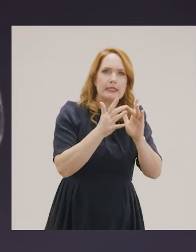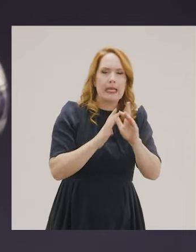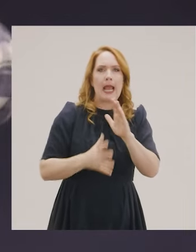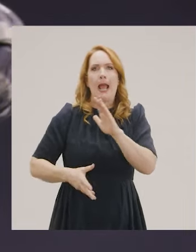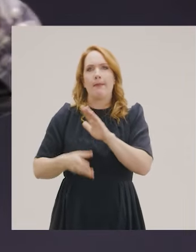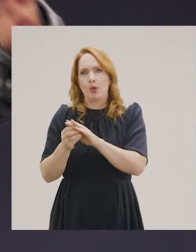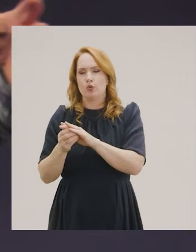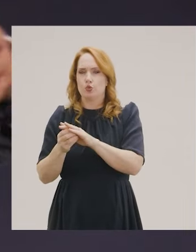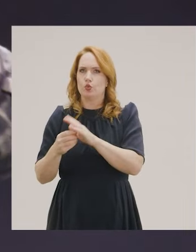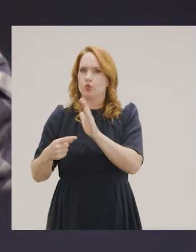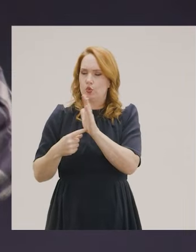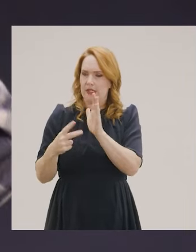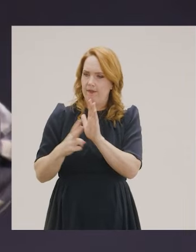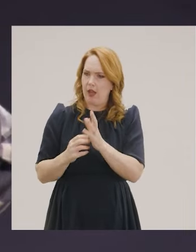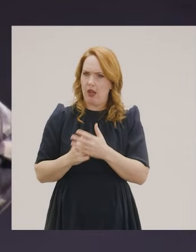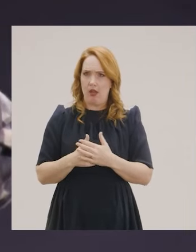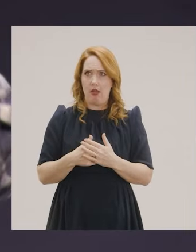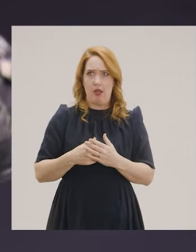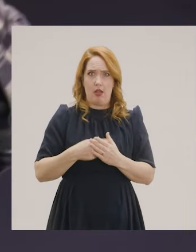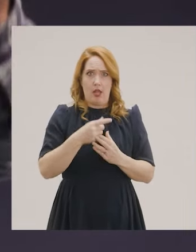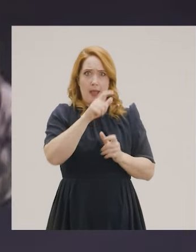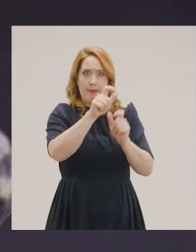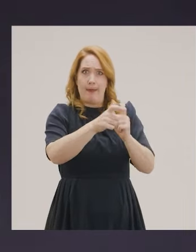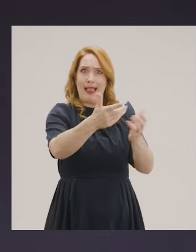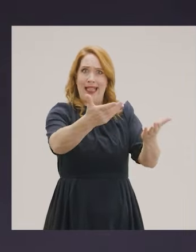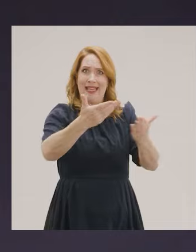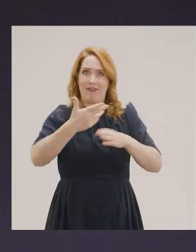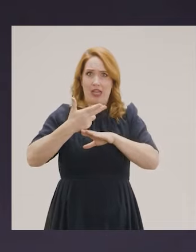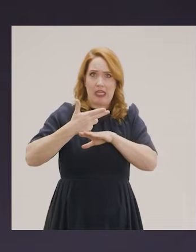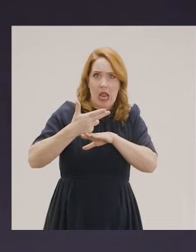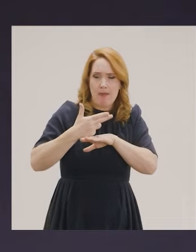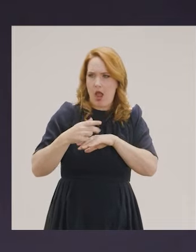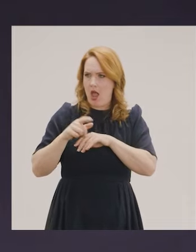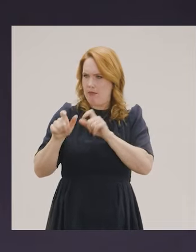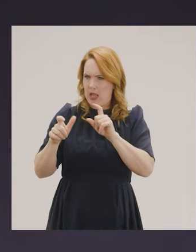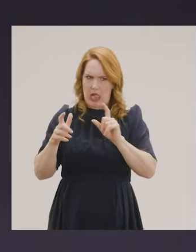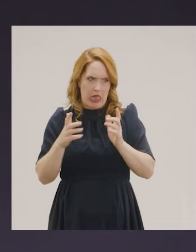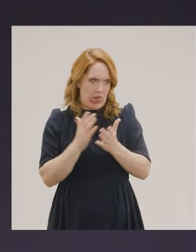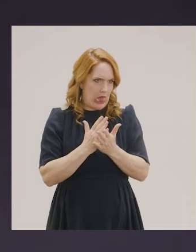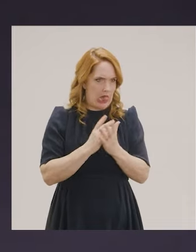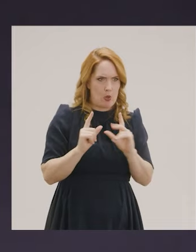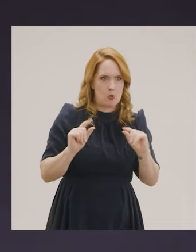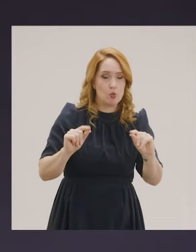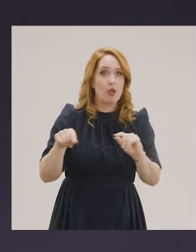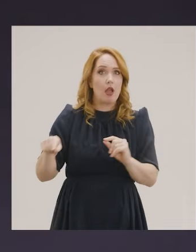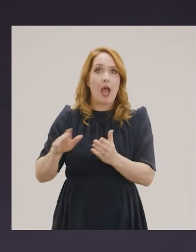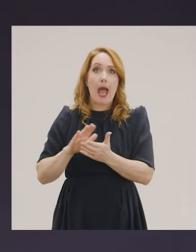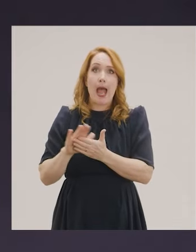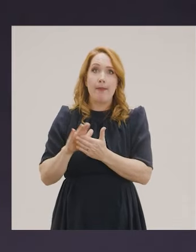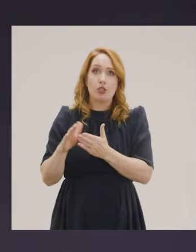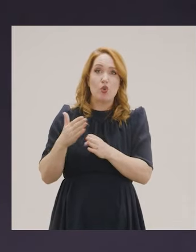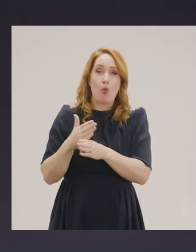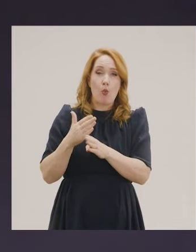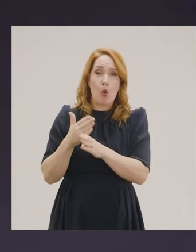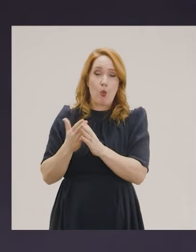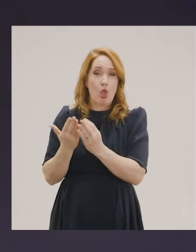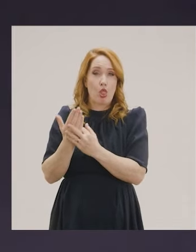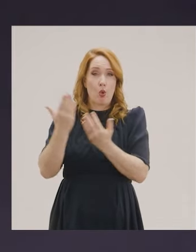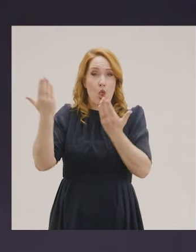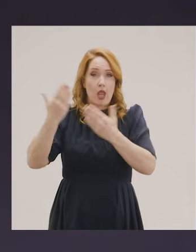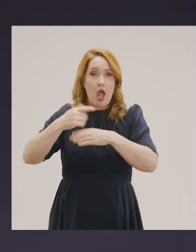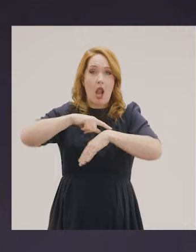got given some cameras and a bit of gear. Nobody quite knew what to do. Hamish would spend week after week working all